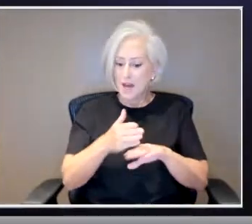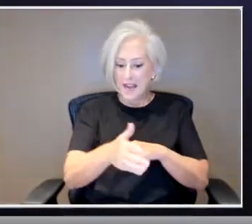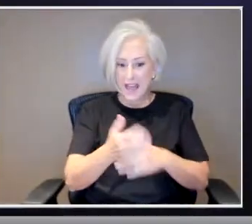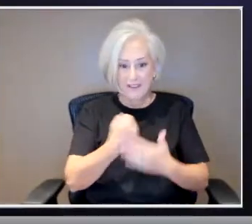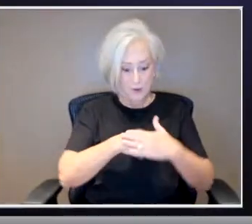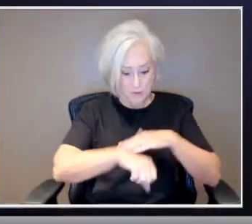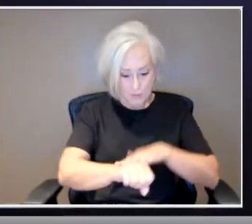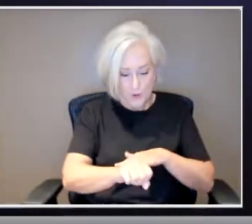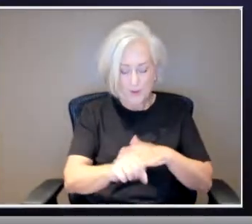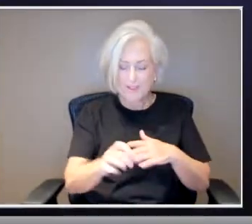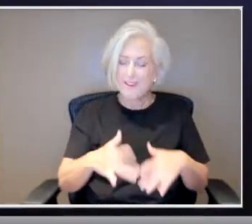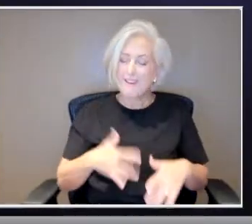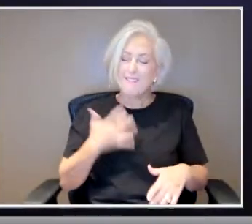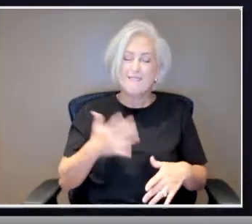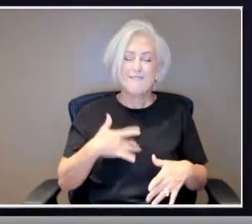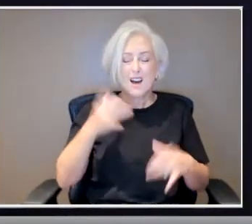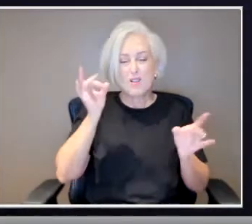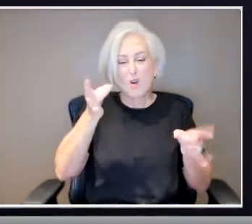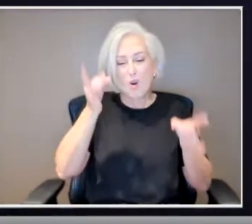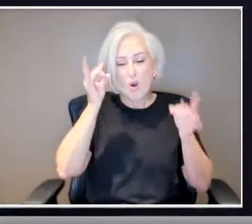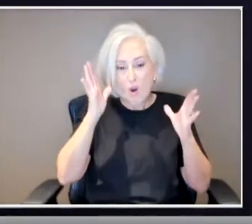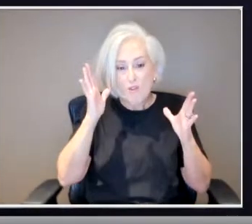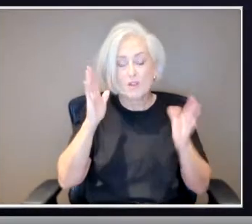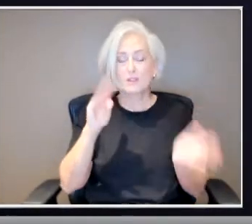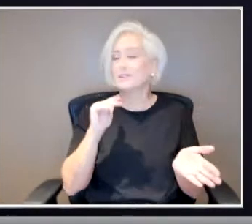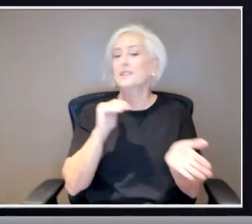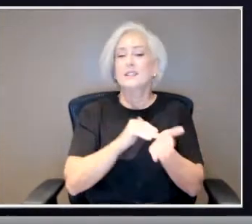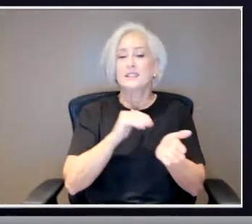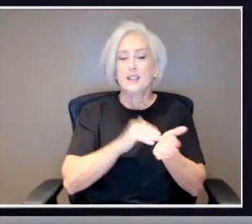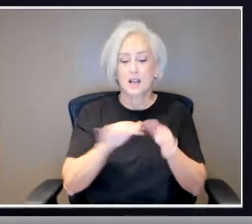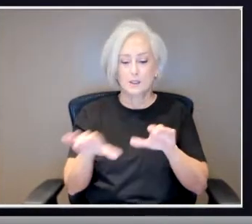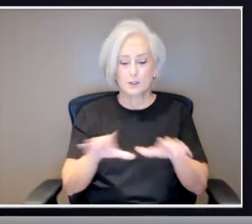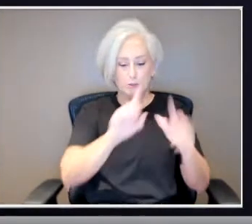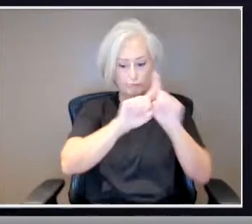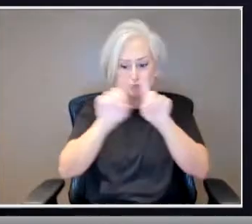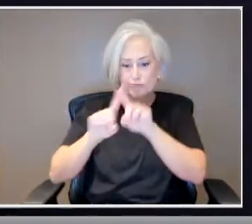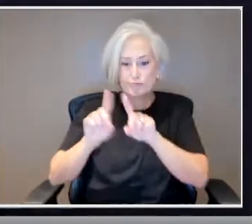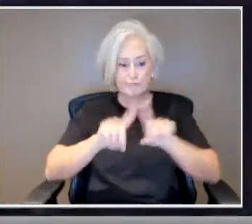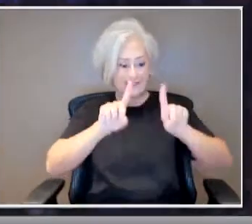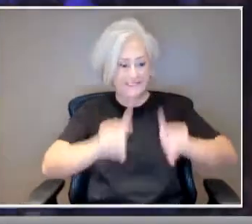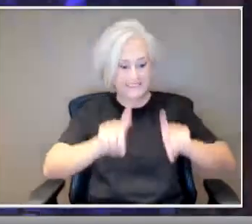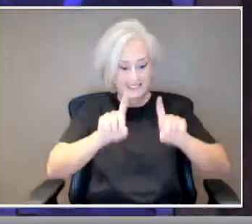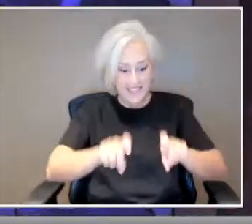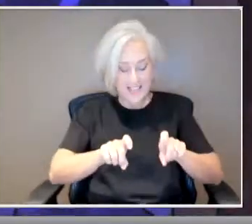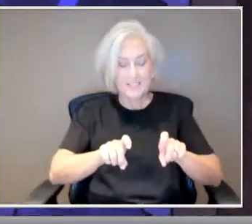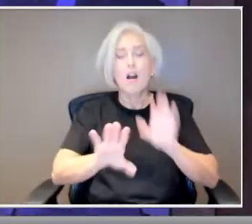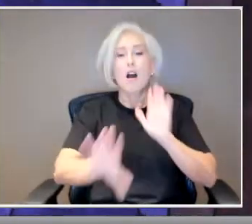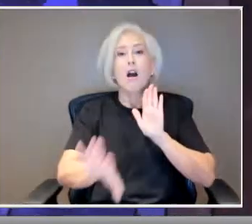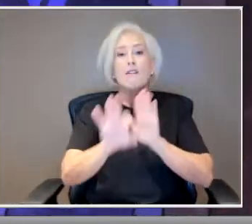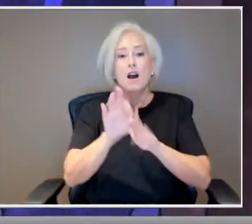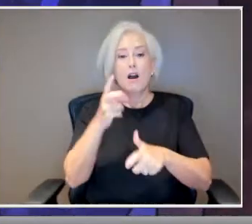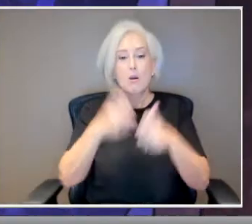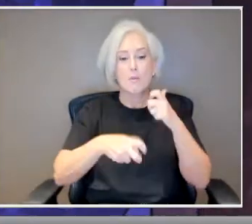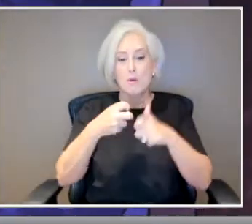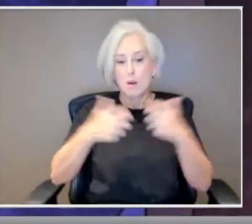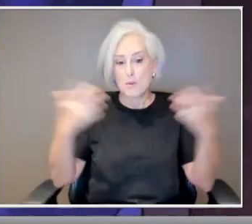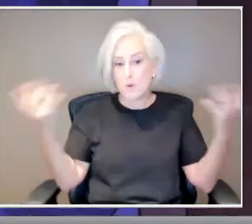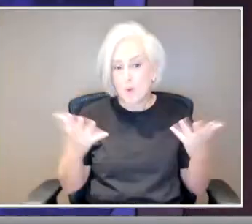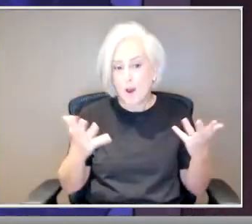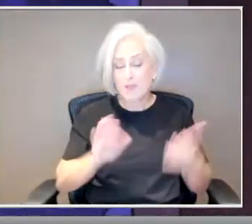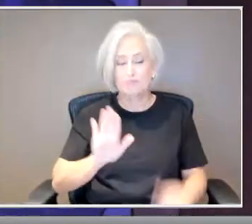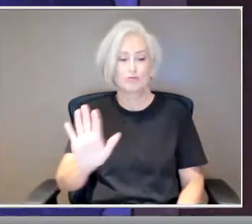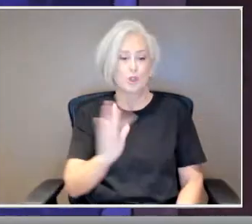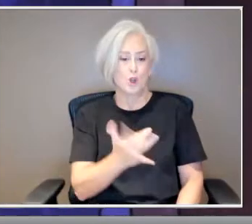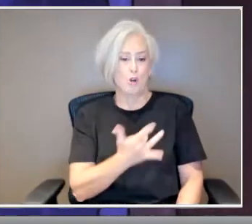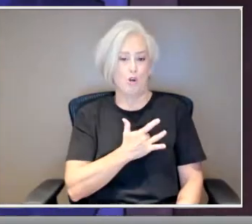the doctors did a series of tests and discovered the problem was Erica's heart. And they realized that